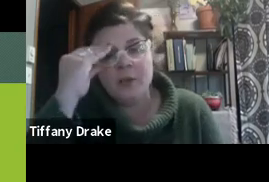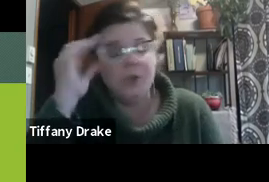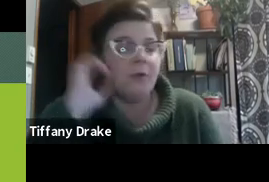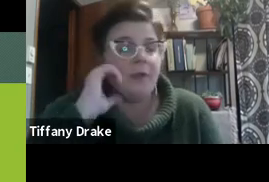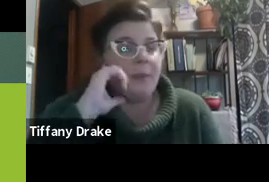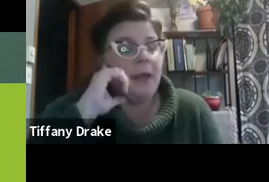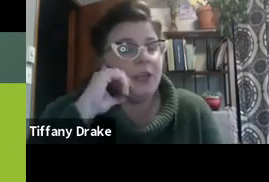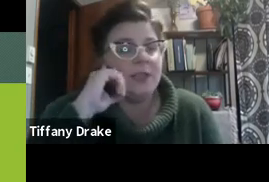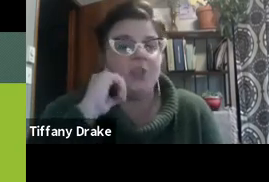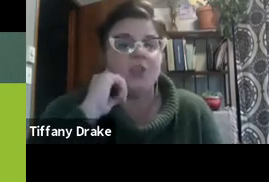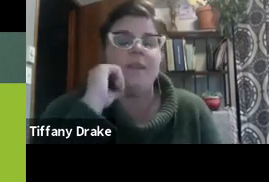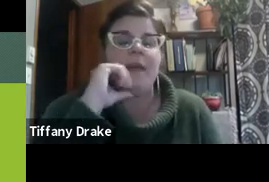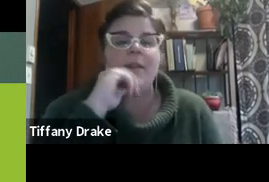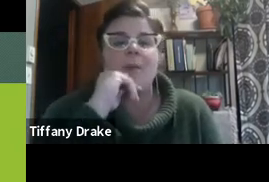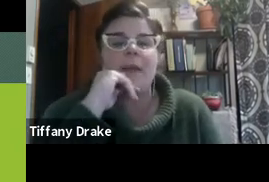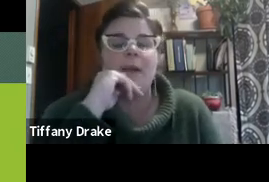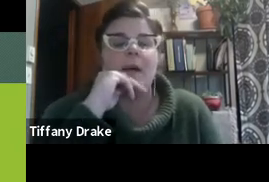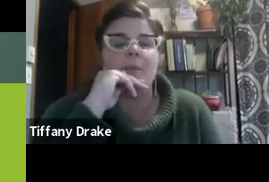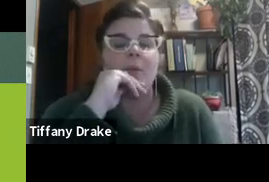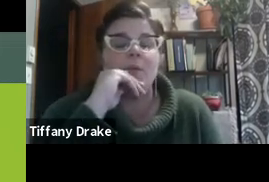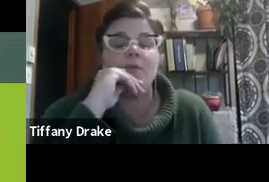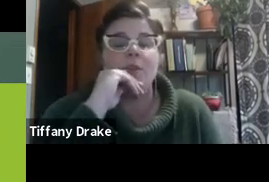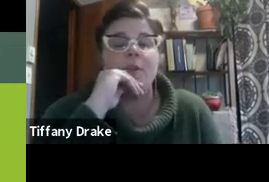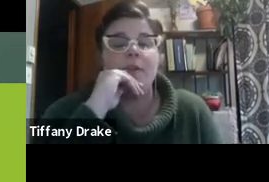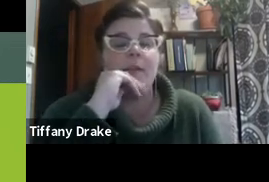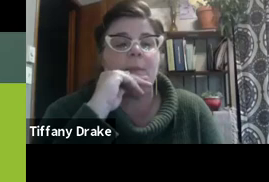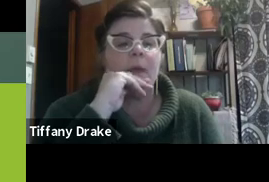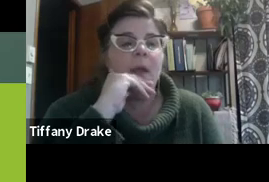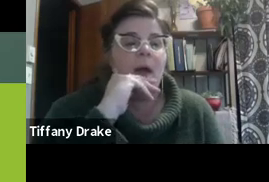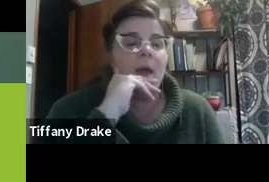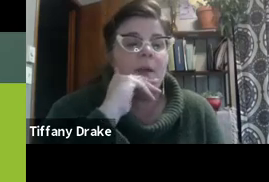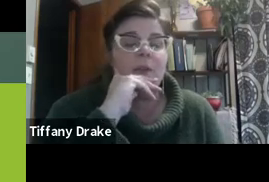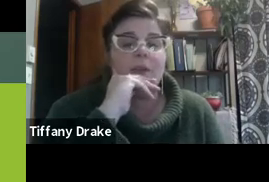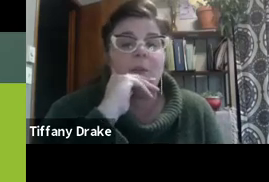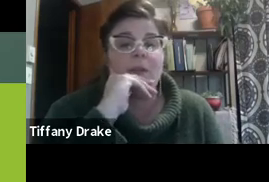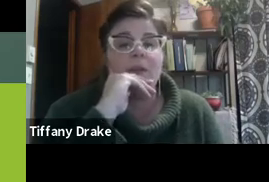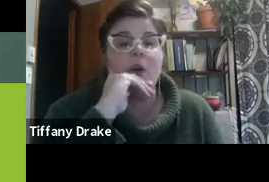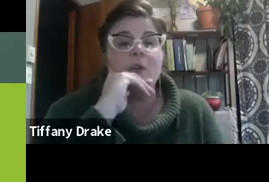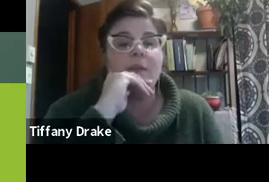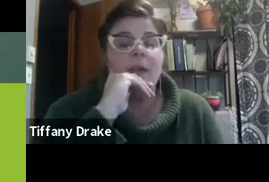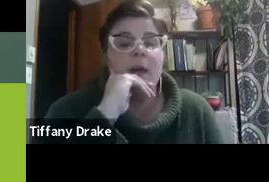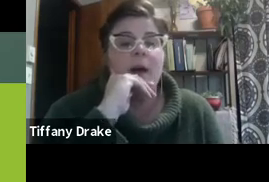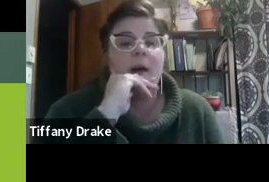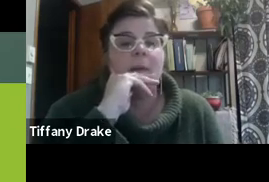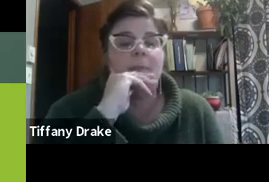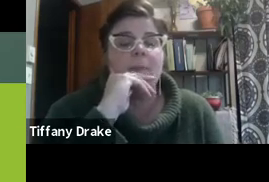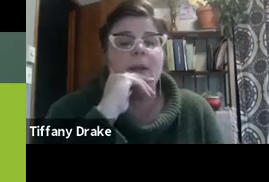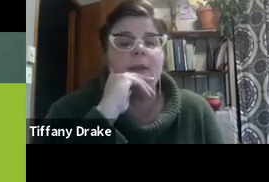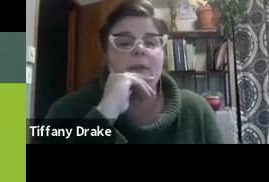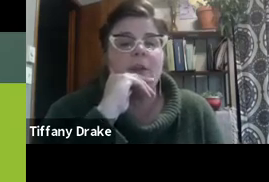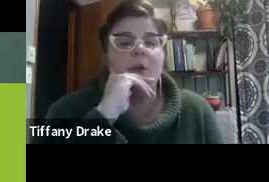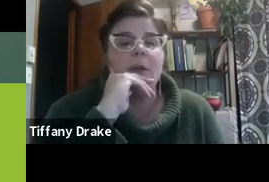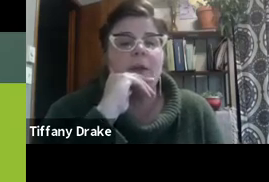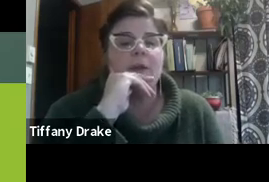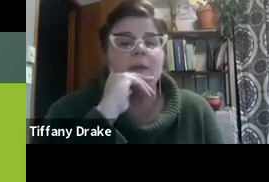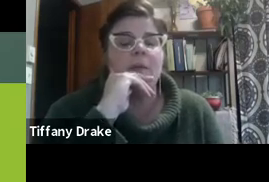where are the children sleeping? I just touched on that a little bit. You can move children to sleep in with the adults. But it's,